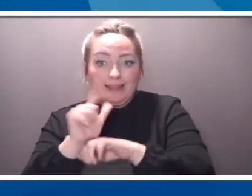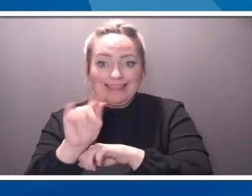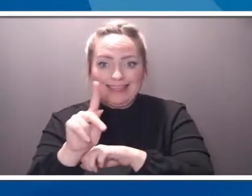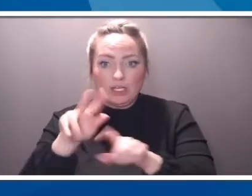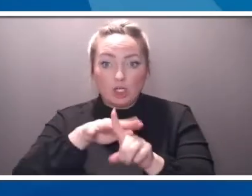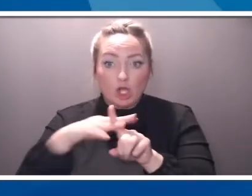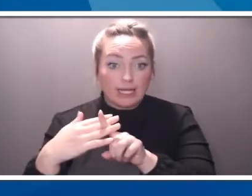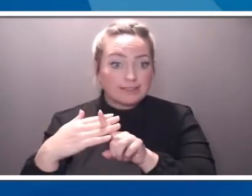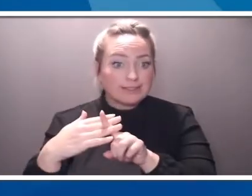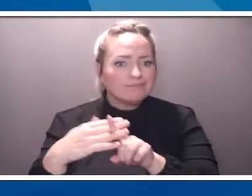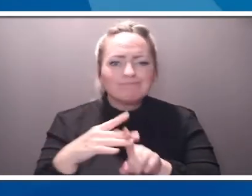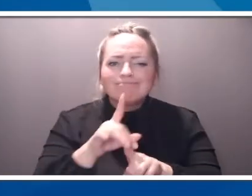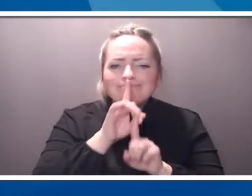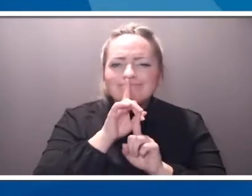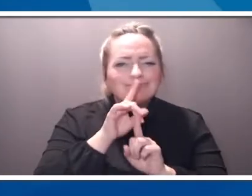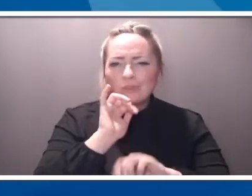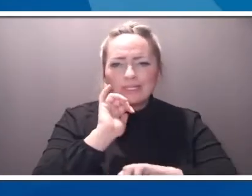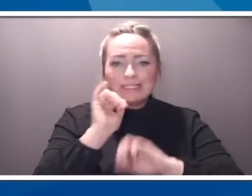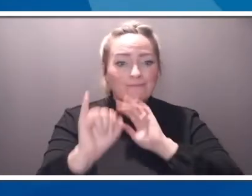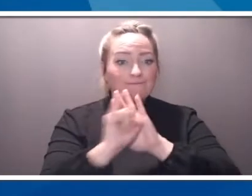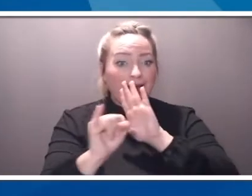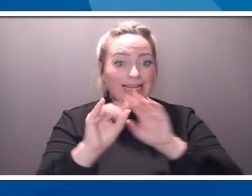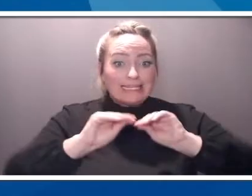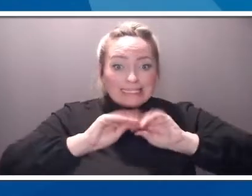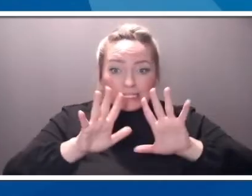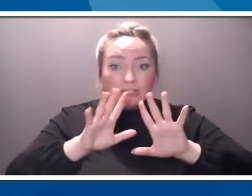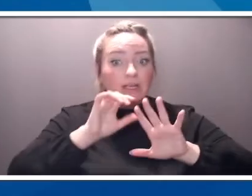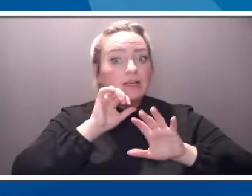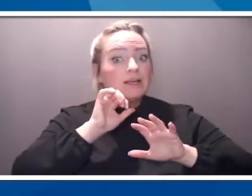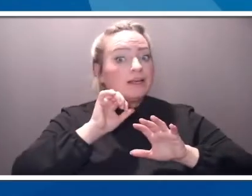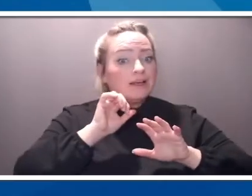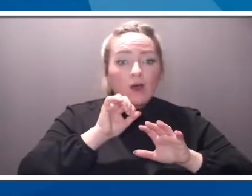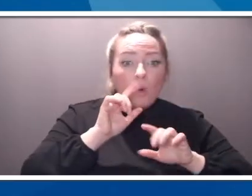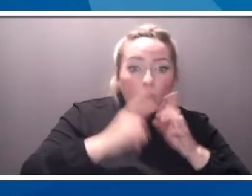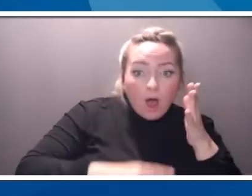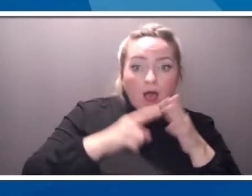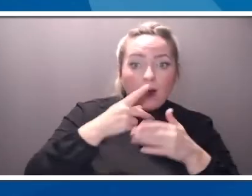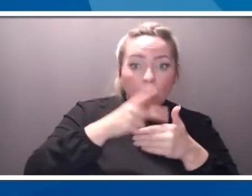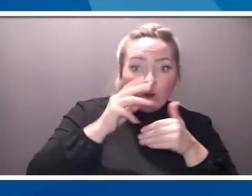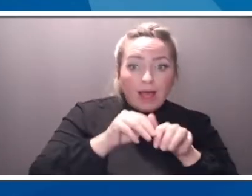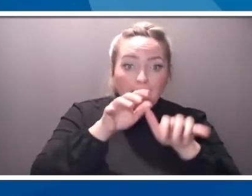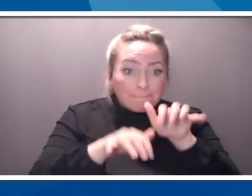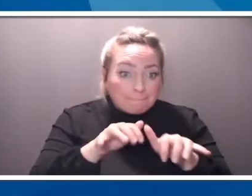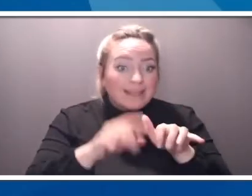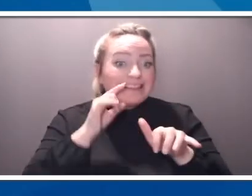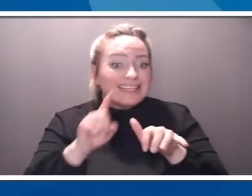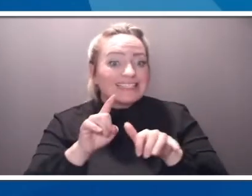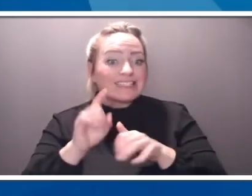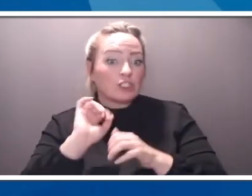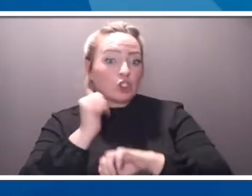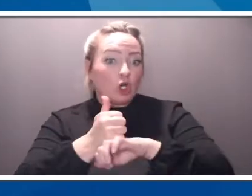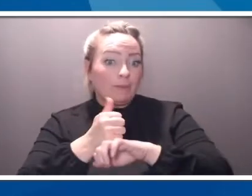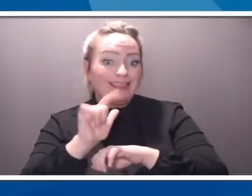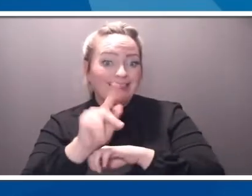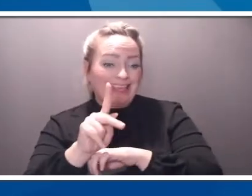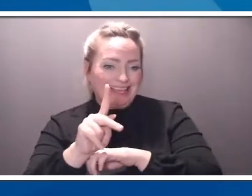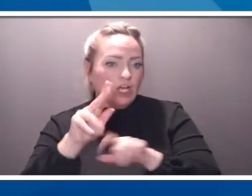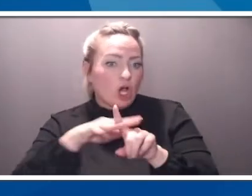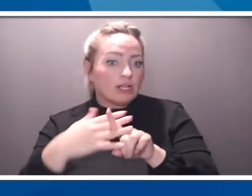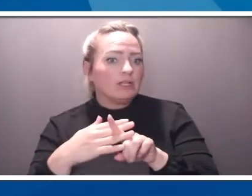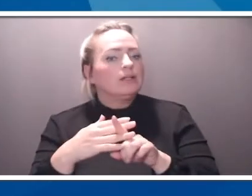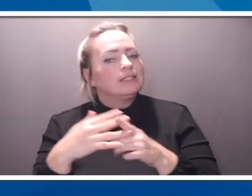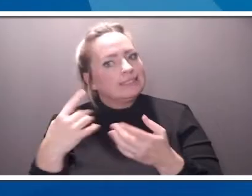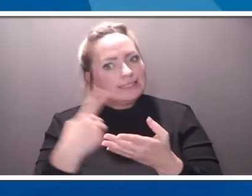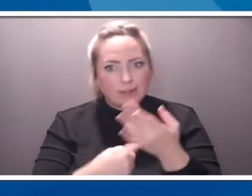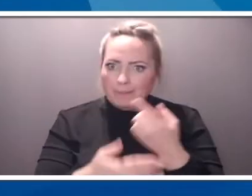programmatically determined link context. But it doesn't really define clearly and unambiguously what this programmatically determined link